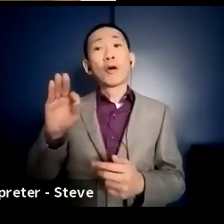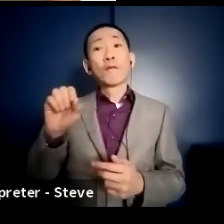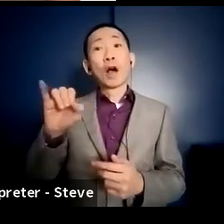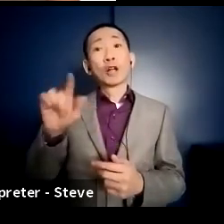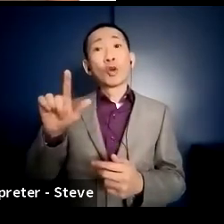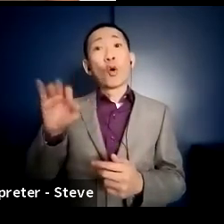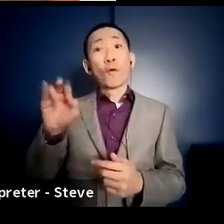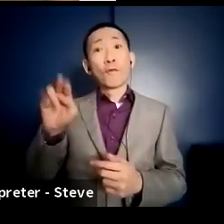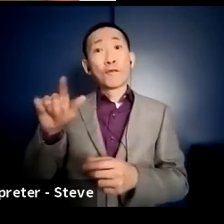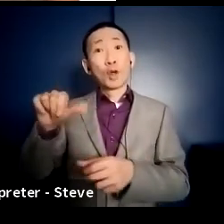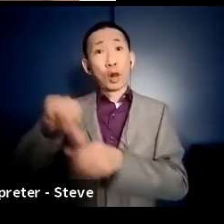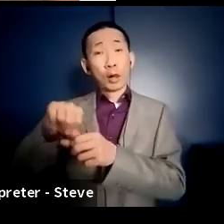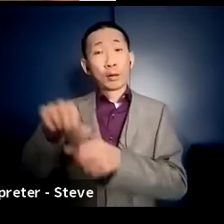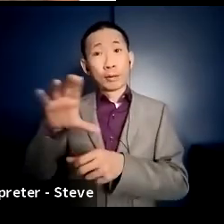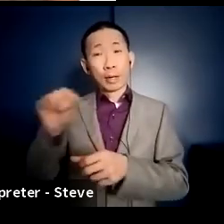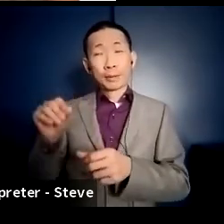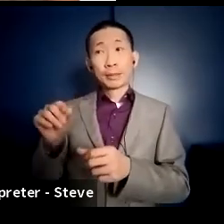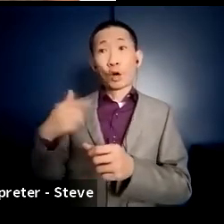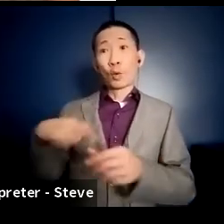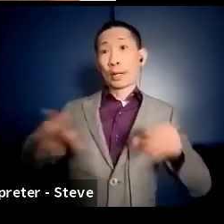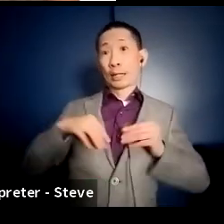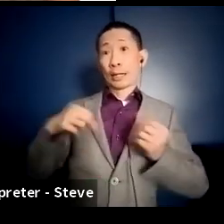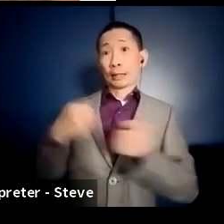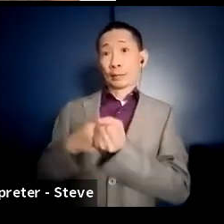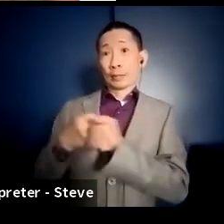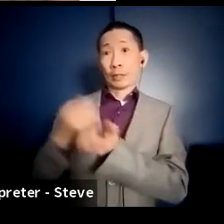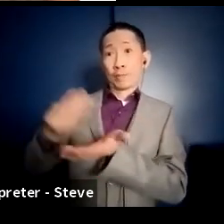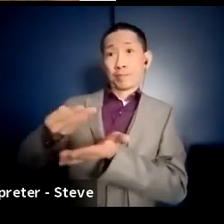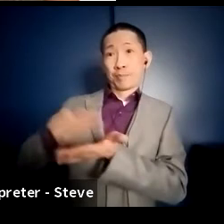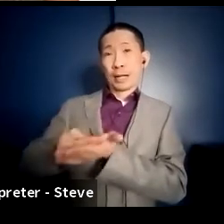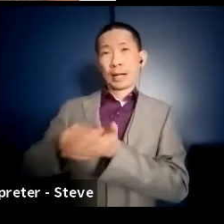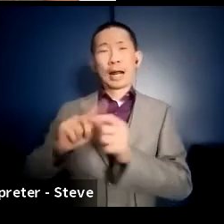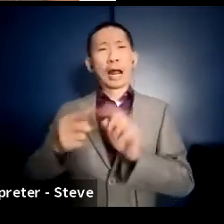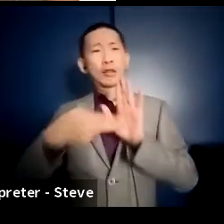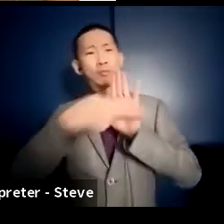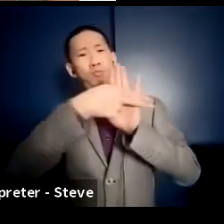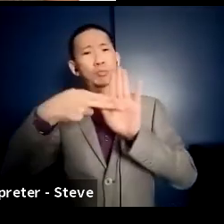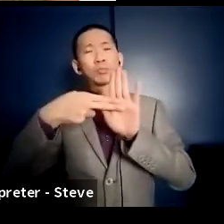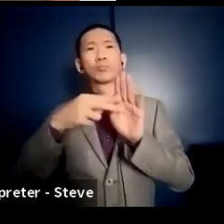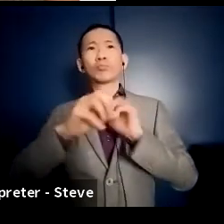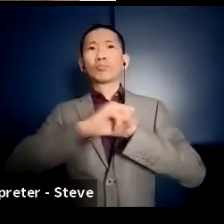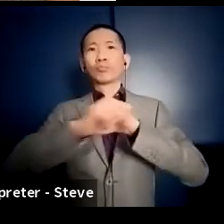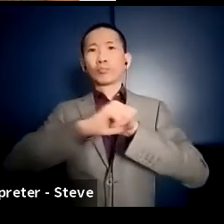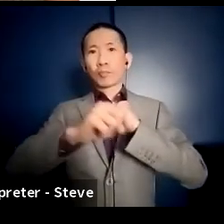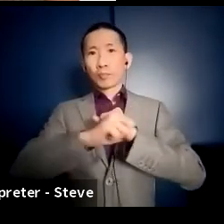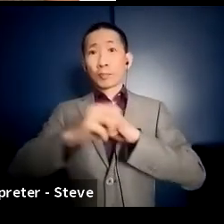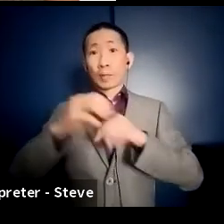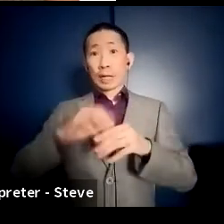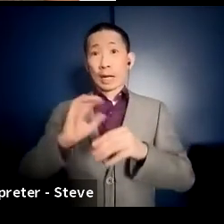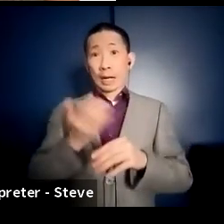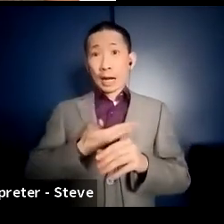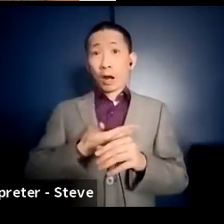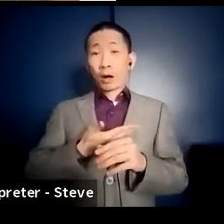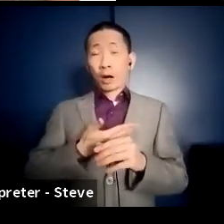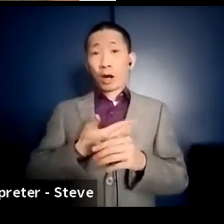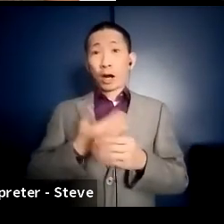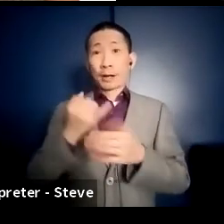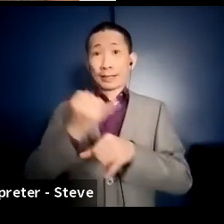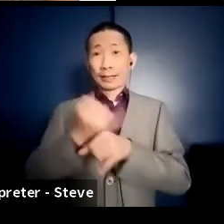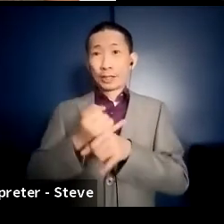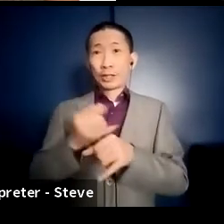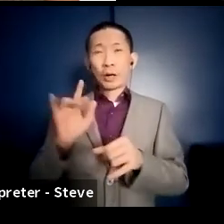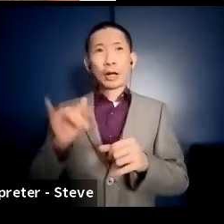sponsoring companies, when we take sponsorships from them and put them all over our institutions, the public good that